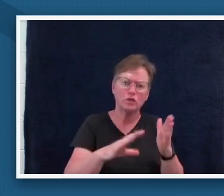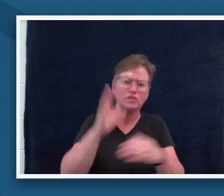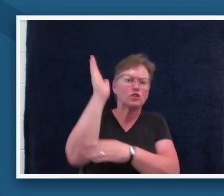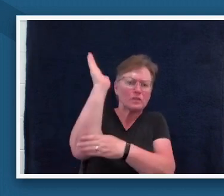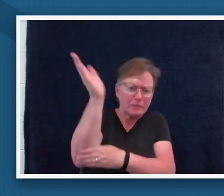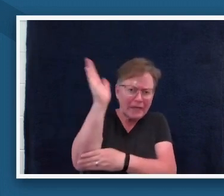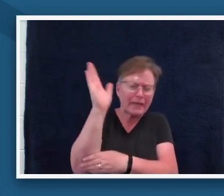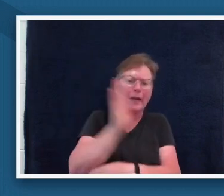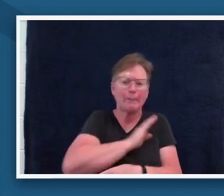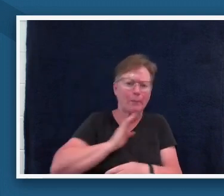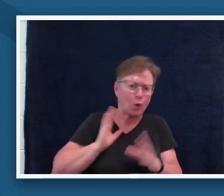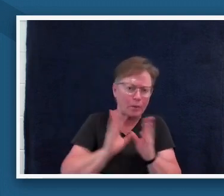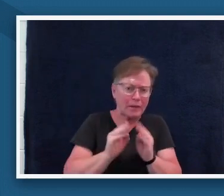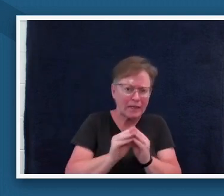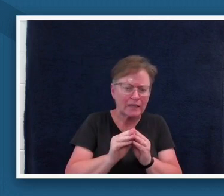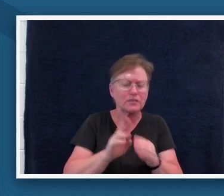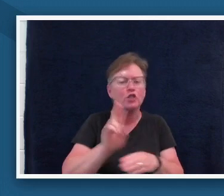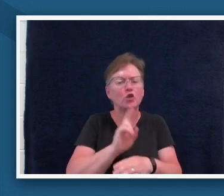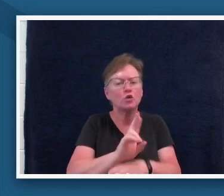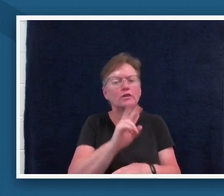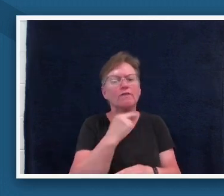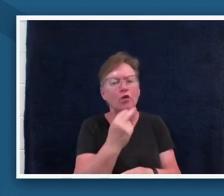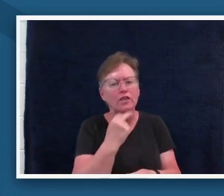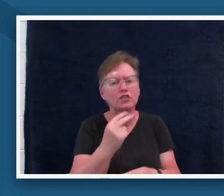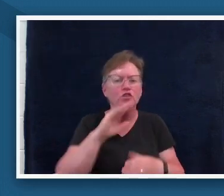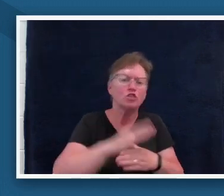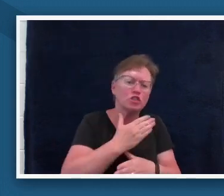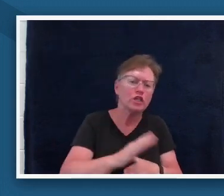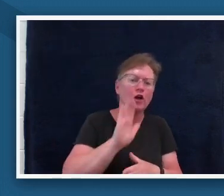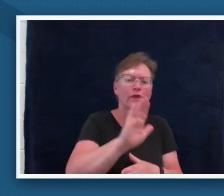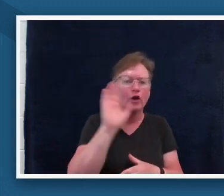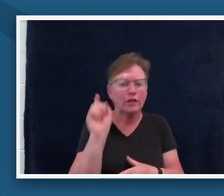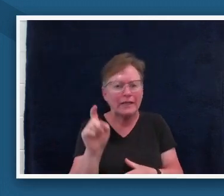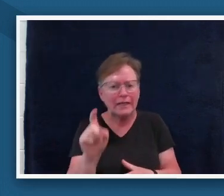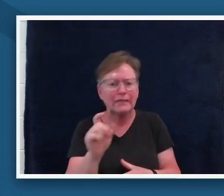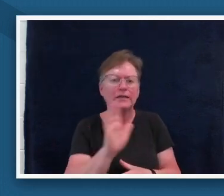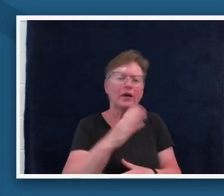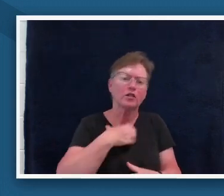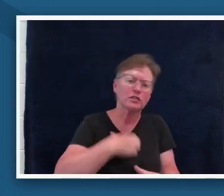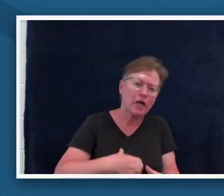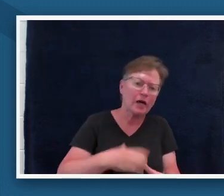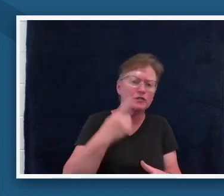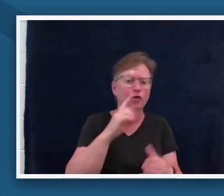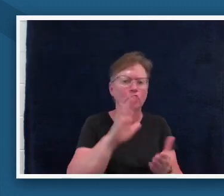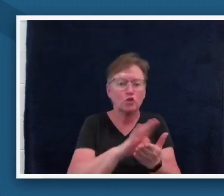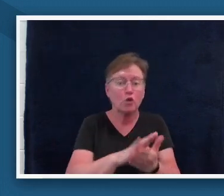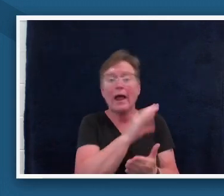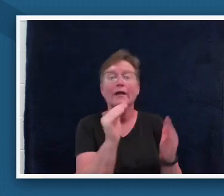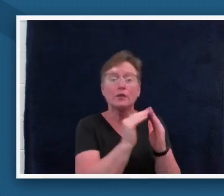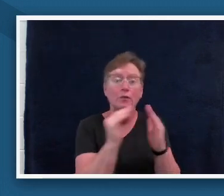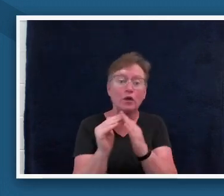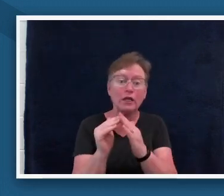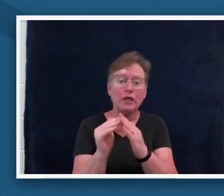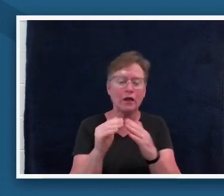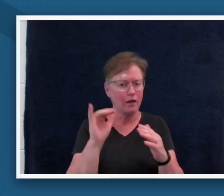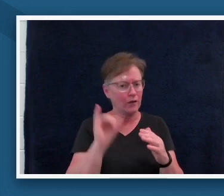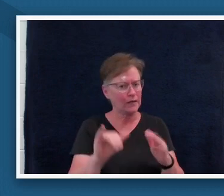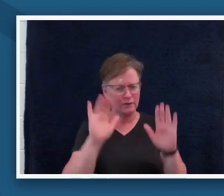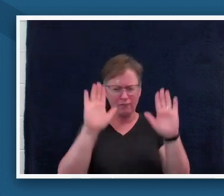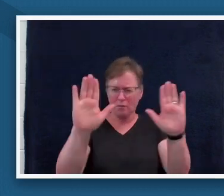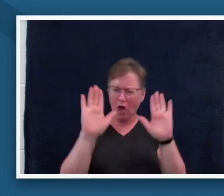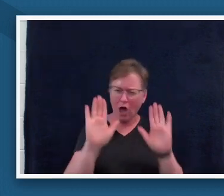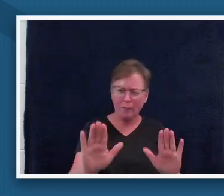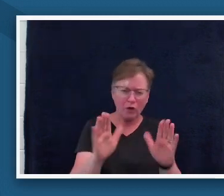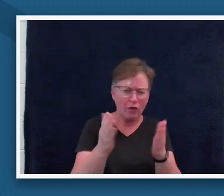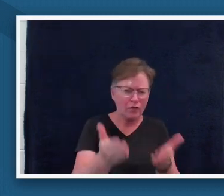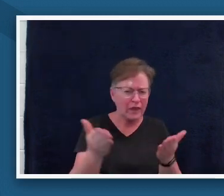to share the needs and desires that they have for their school and their community. Like, that's a phenomenal thing. And it made me think, I was like,